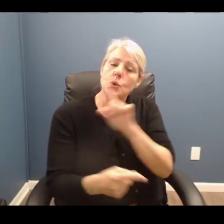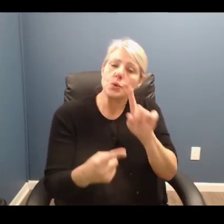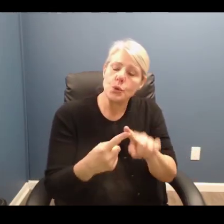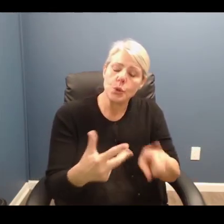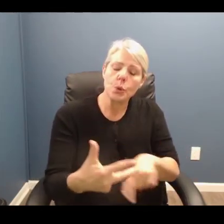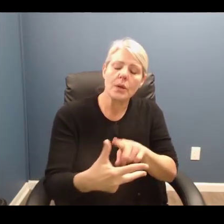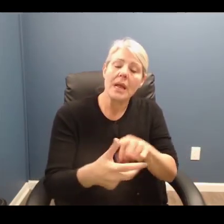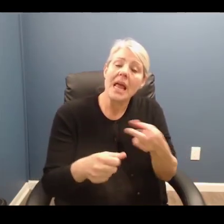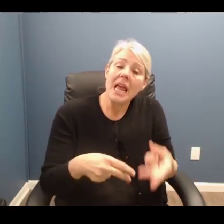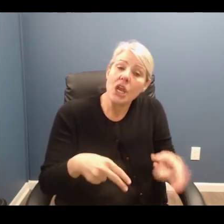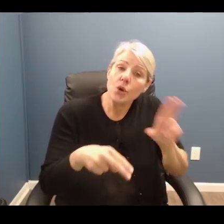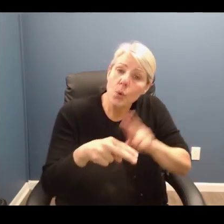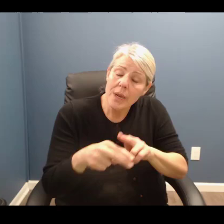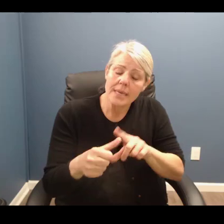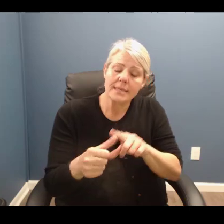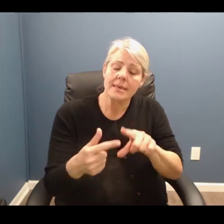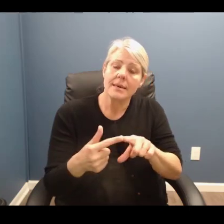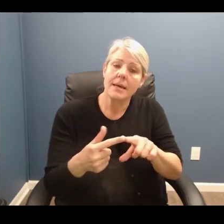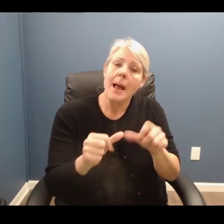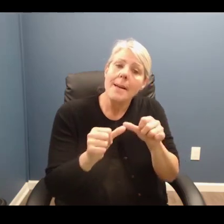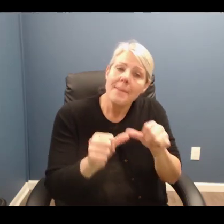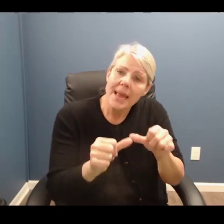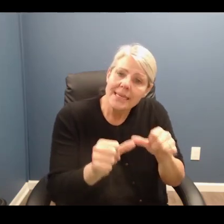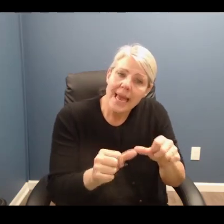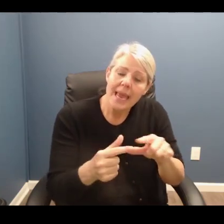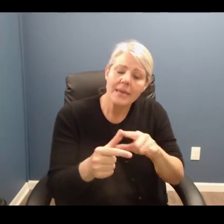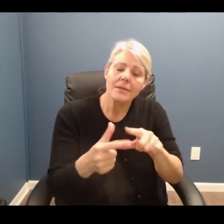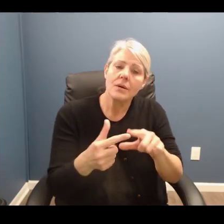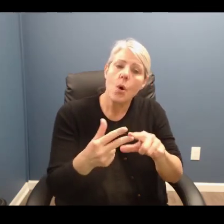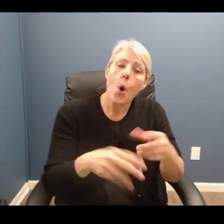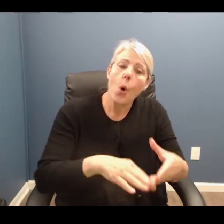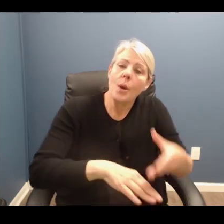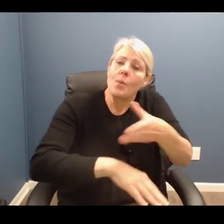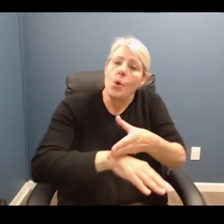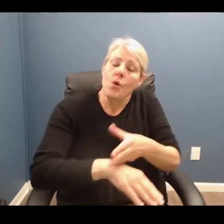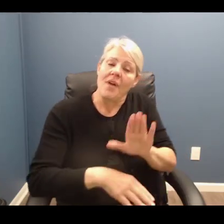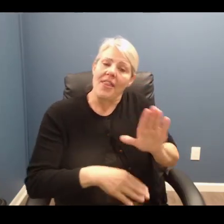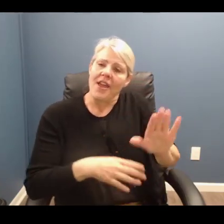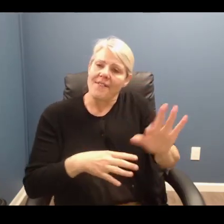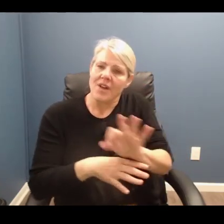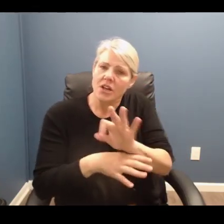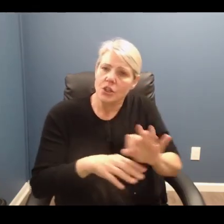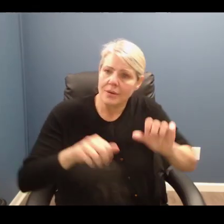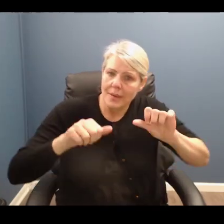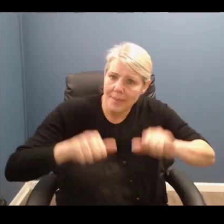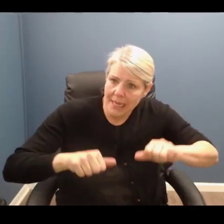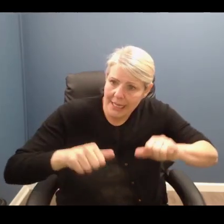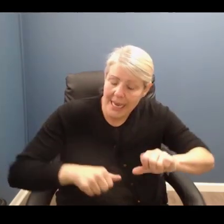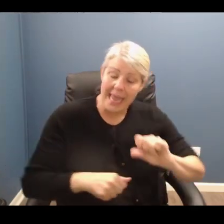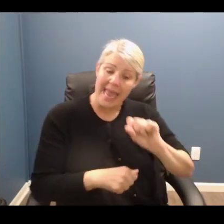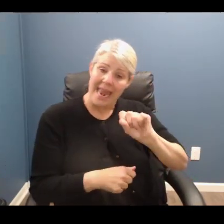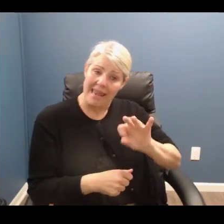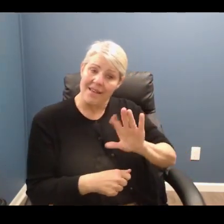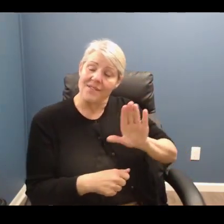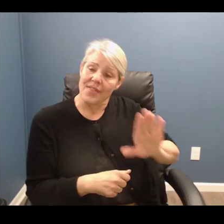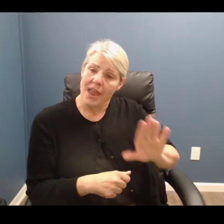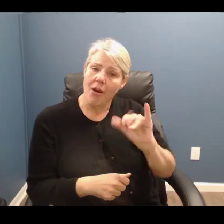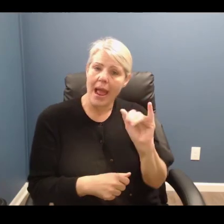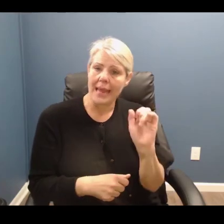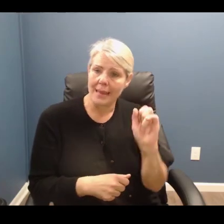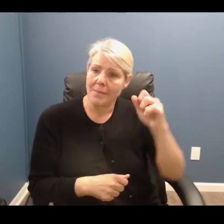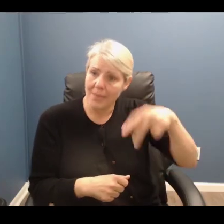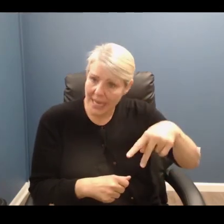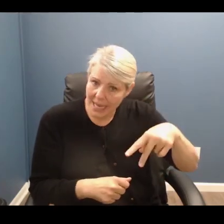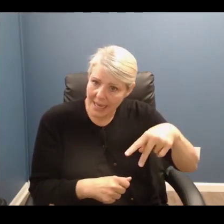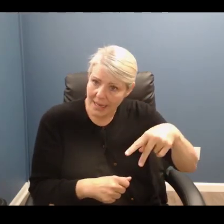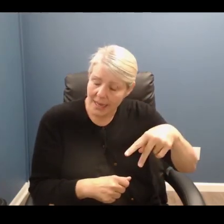or improve the functional capabilities of a child with a disability, and whether the child's individualized education